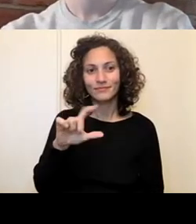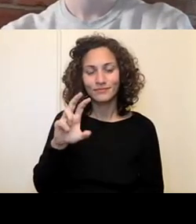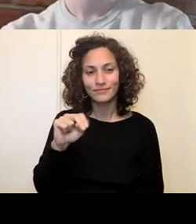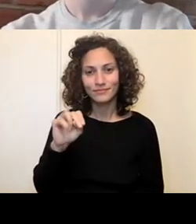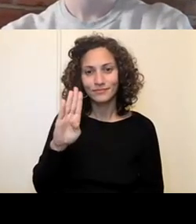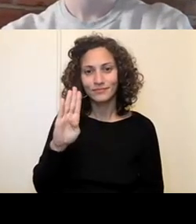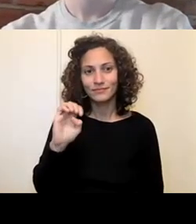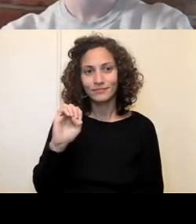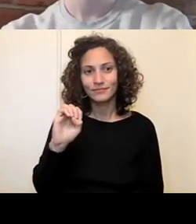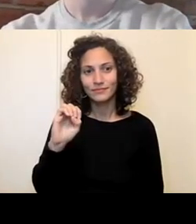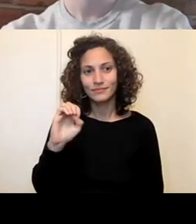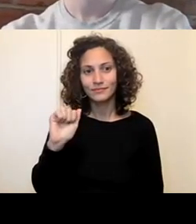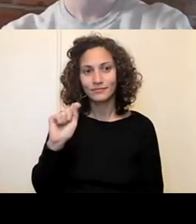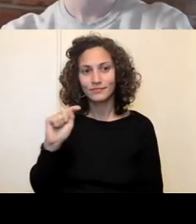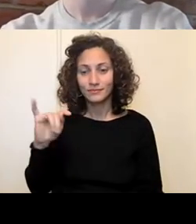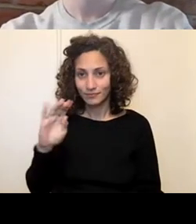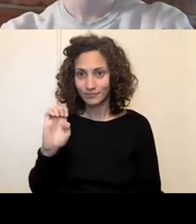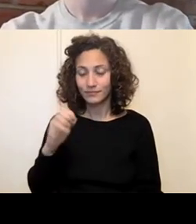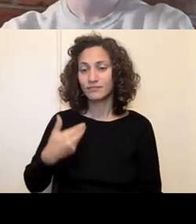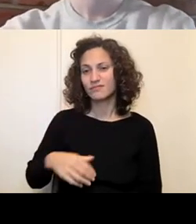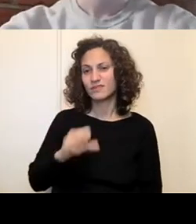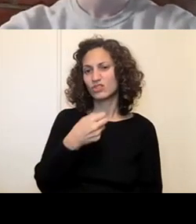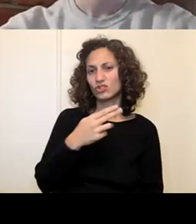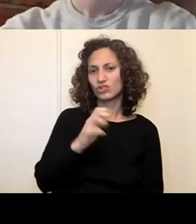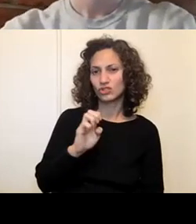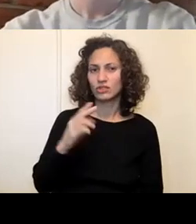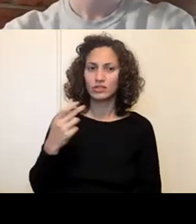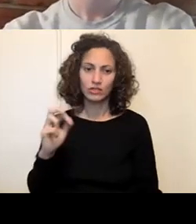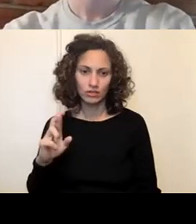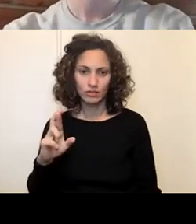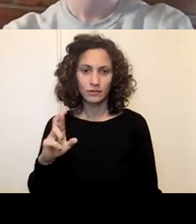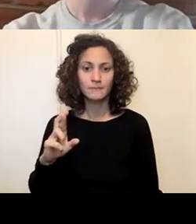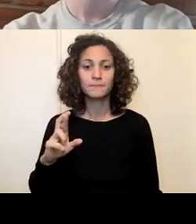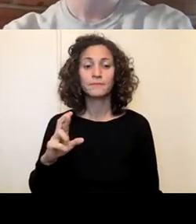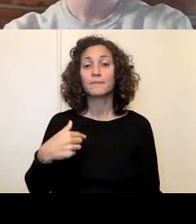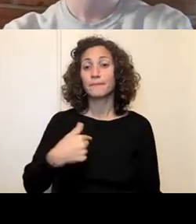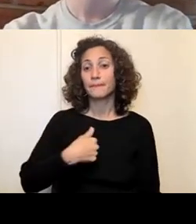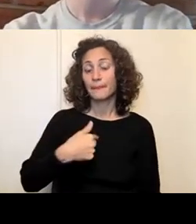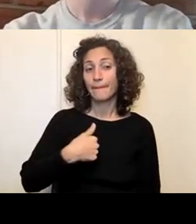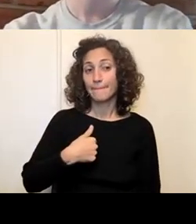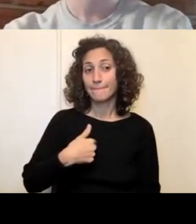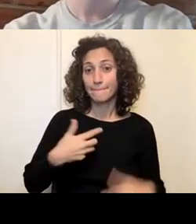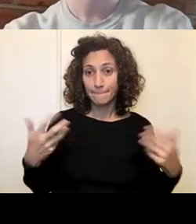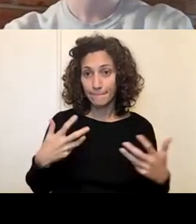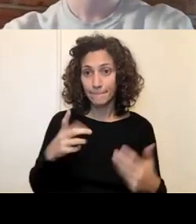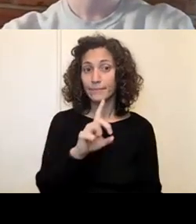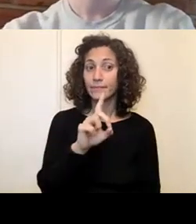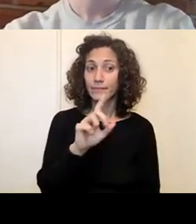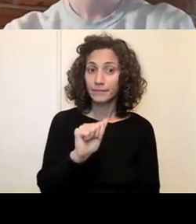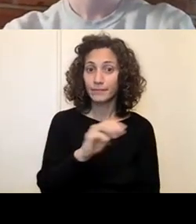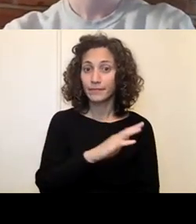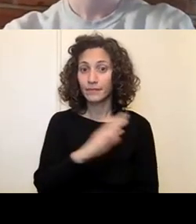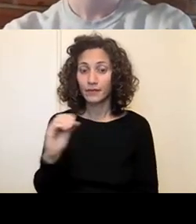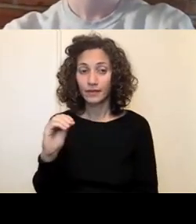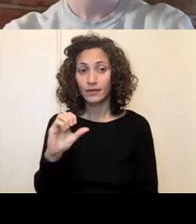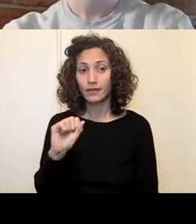Wilson-Beattie, she, her, and I am a disability and sexuality